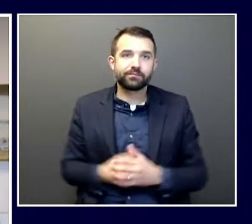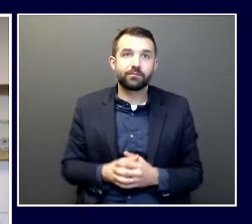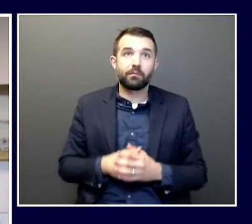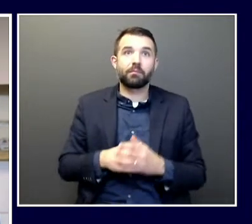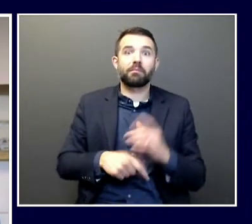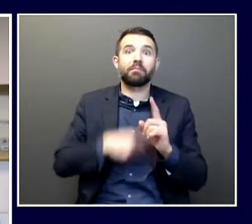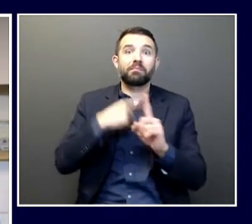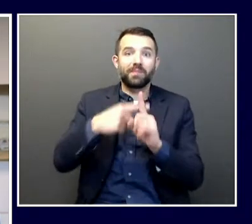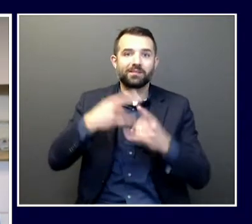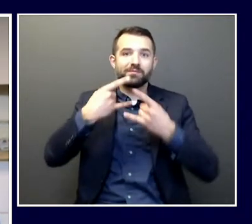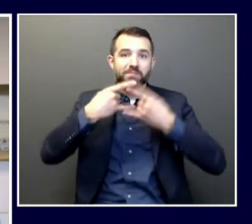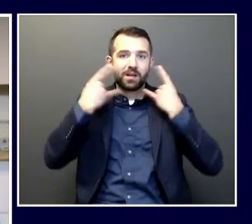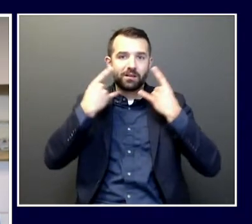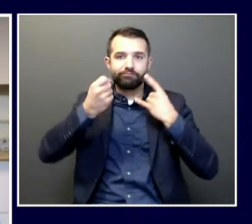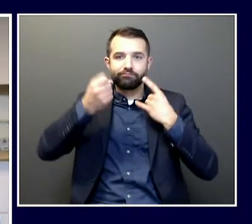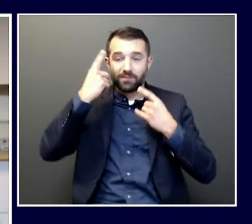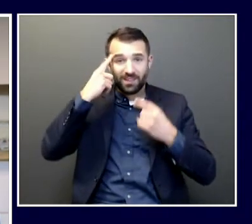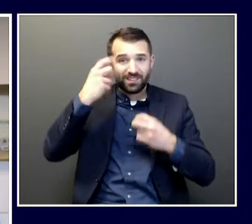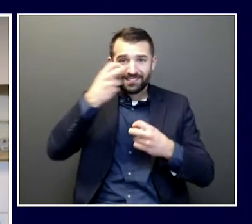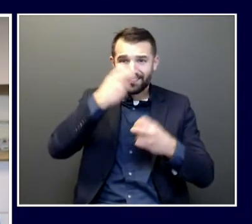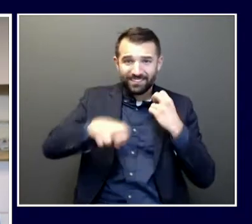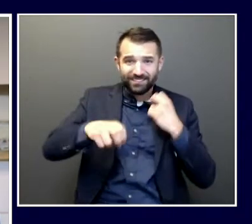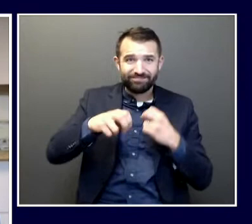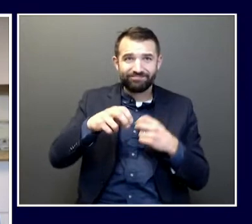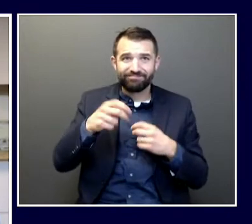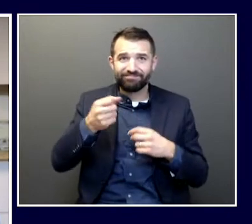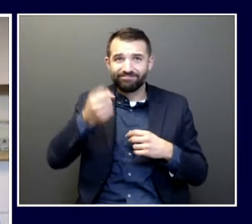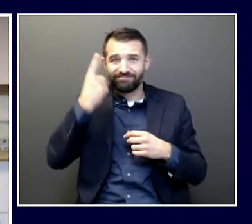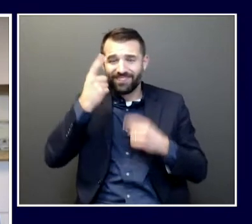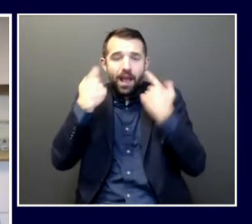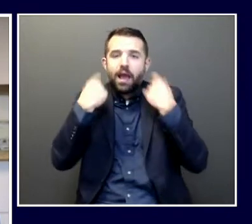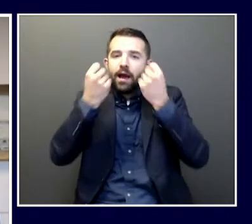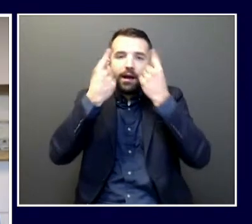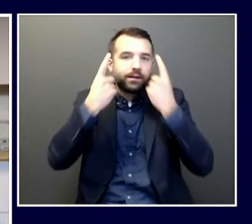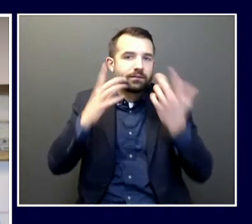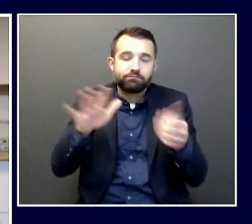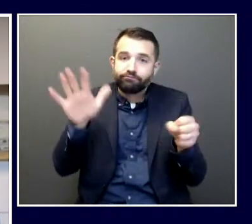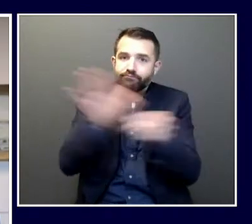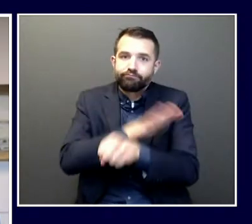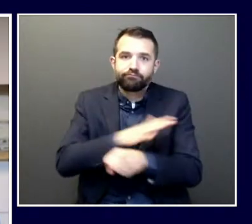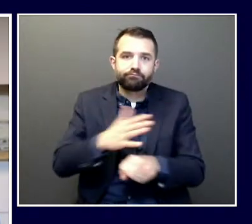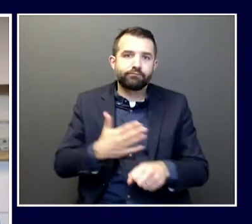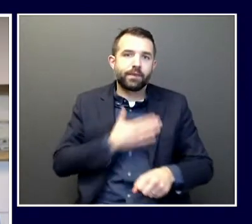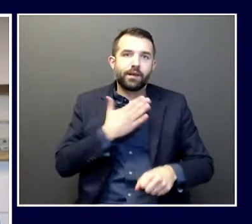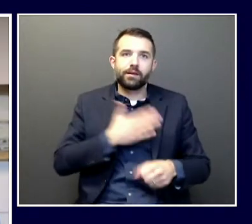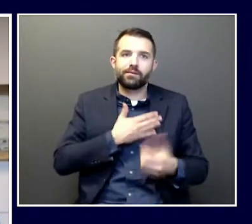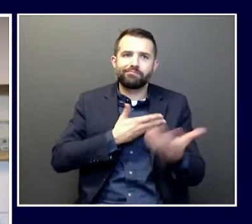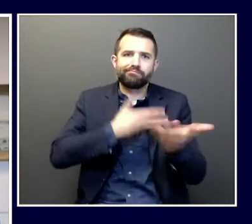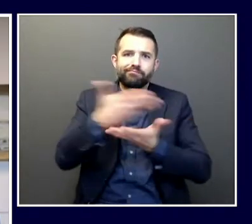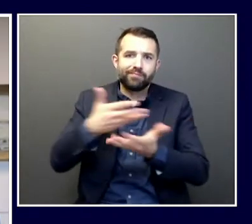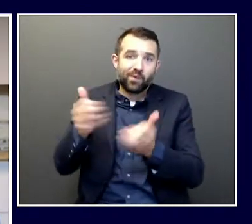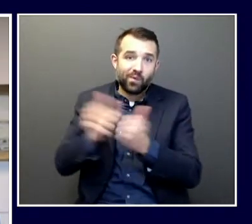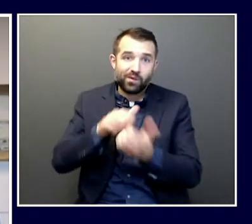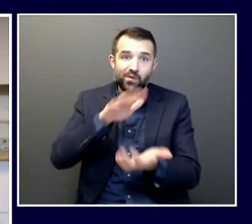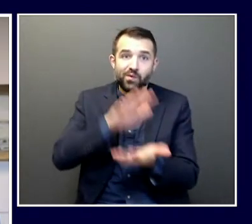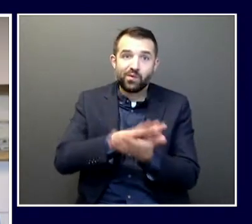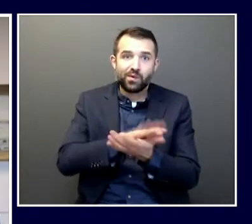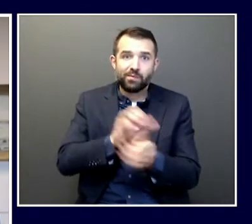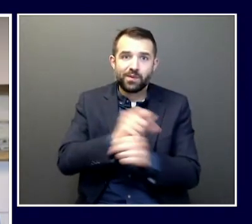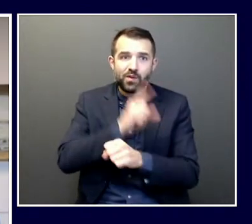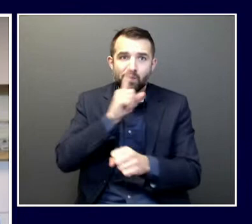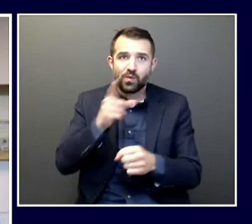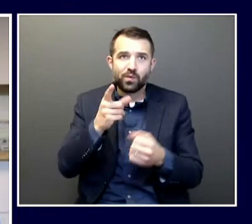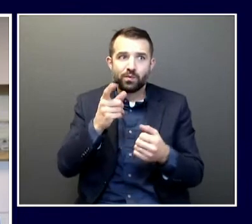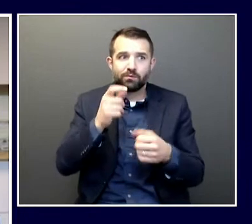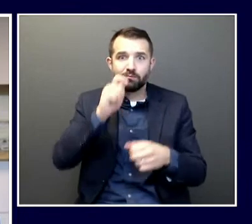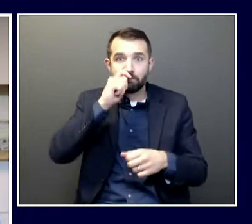These are really hard times, and we're absolutely willing to work with schools to make this happen. Okay, thank you both. My second